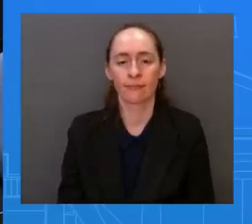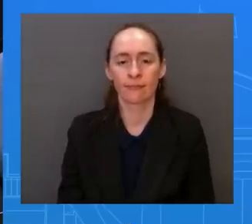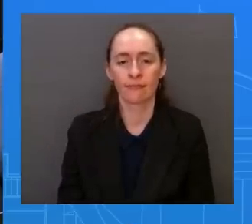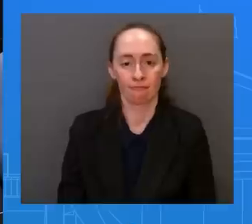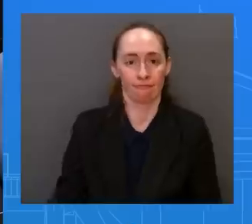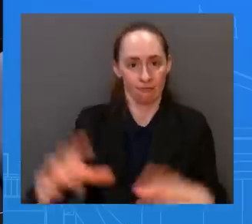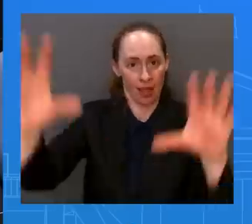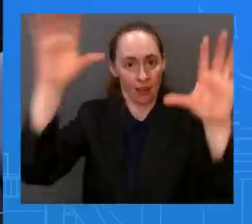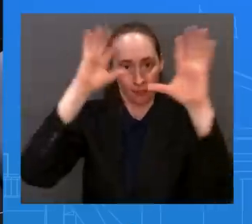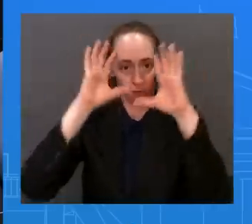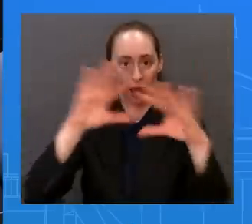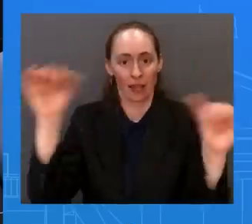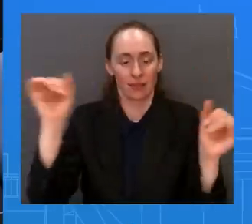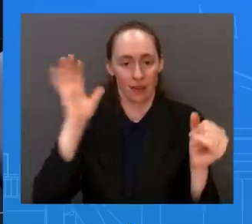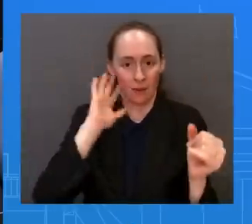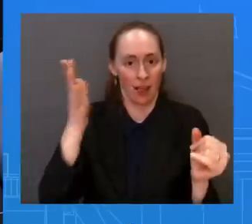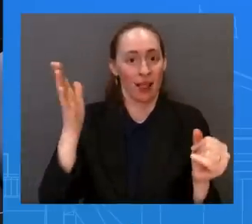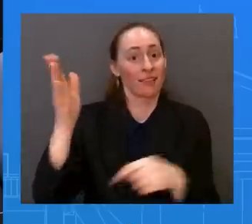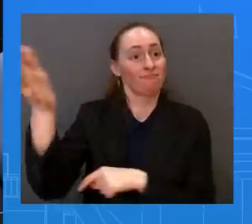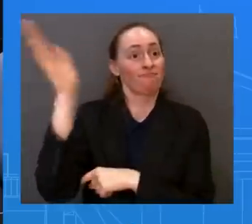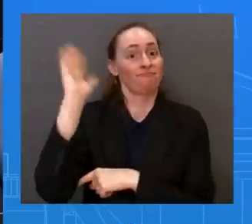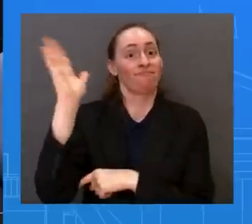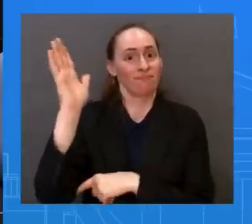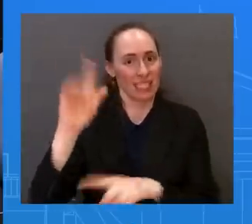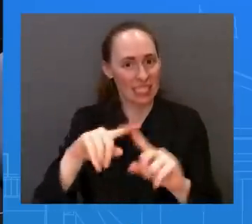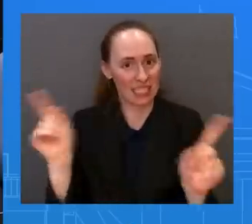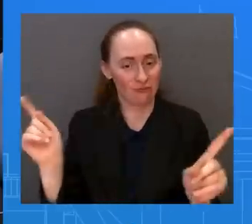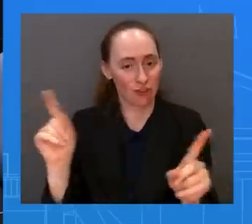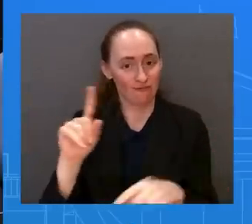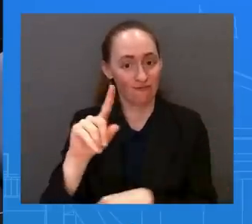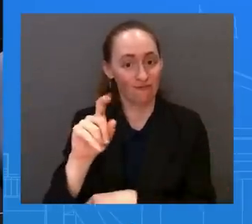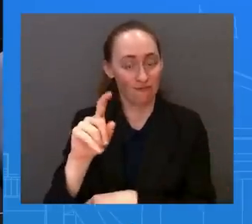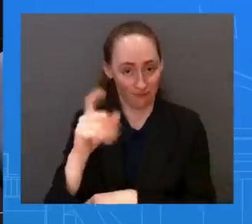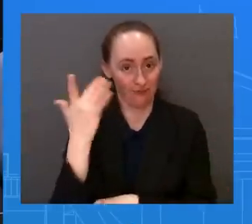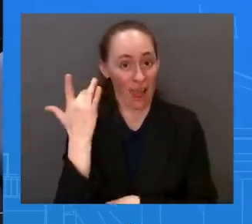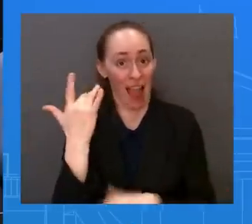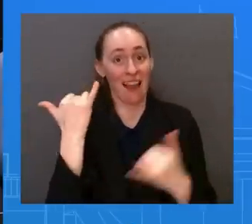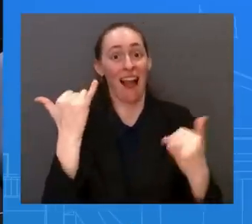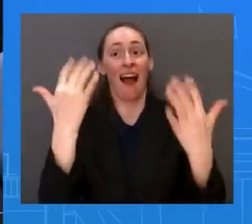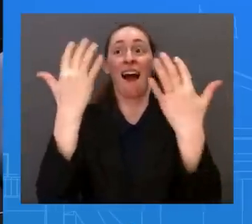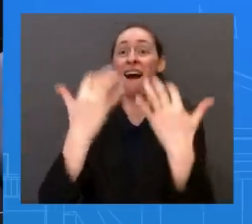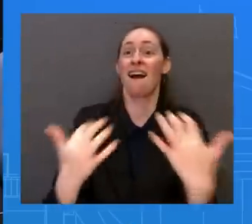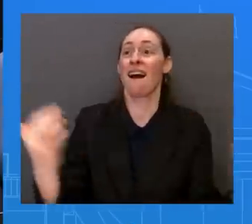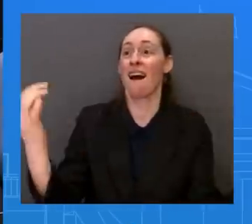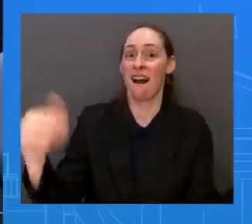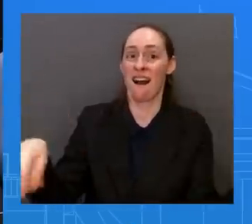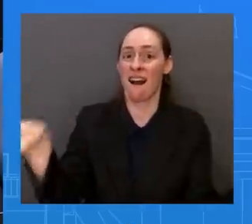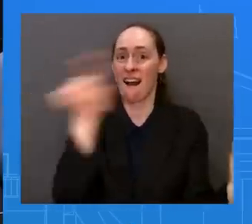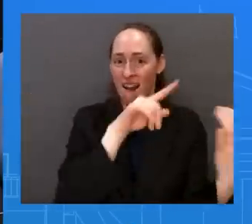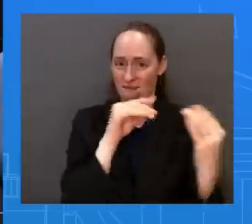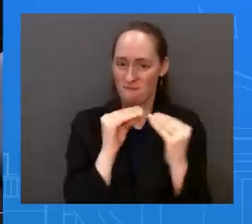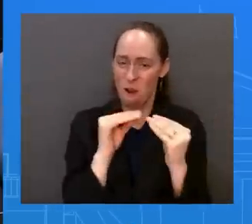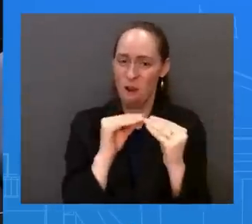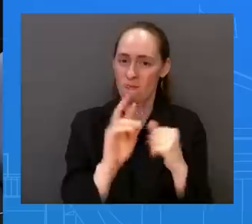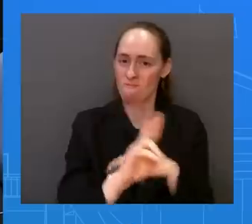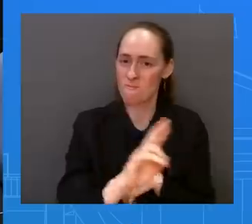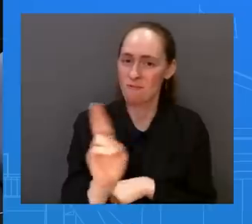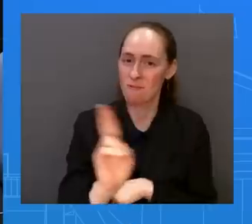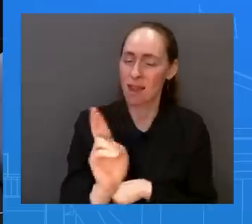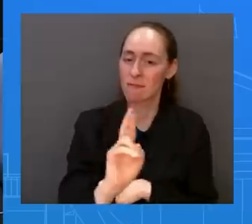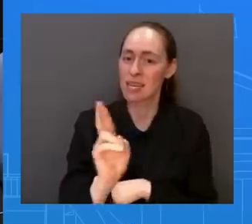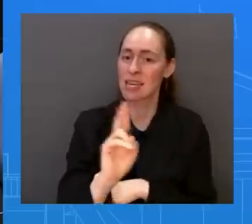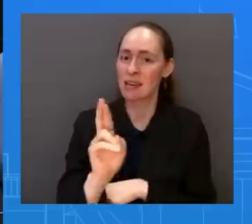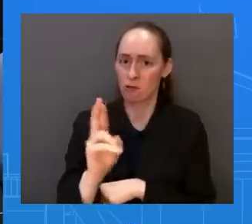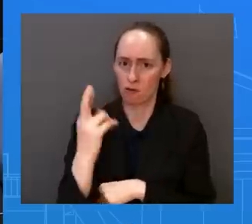Republican majority compared to his speech last year? This is a Republican majority that's launched multiple investigations into his administration. How is he thinking